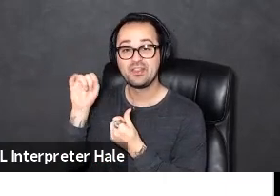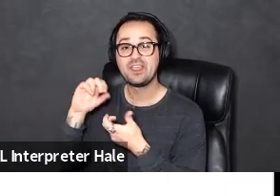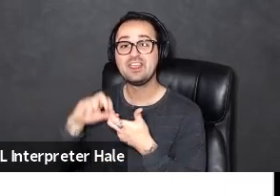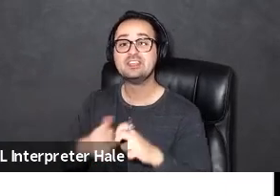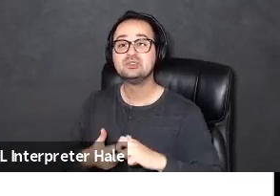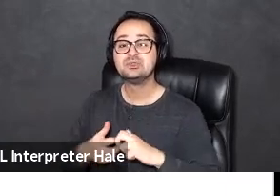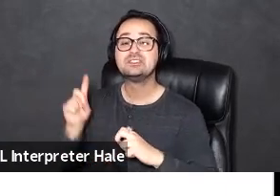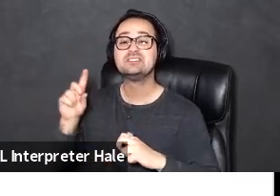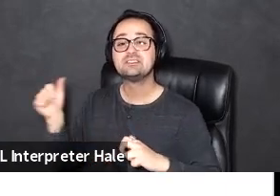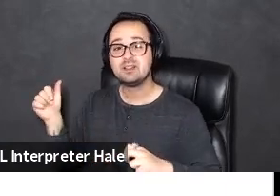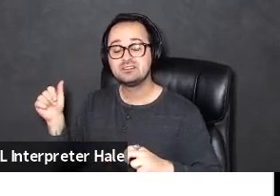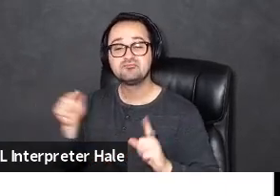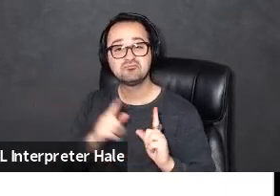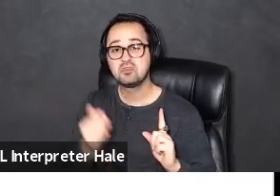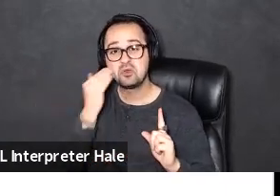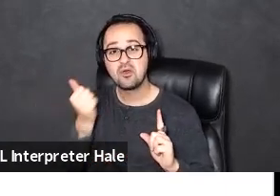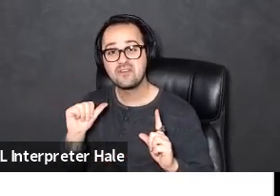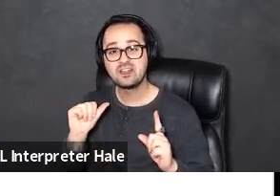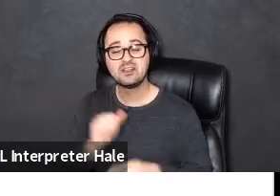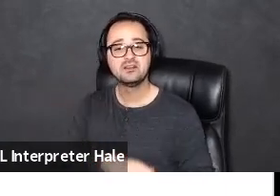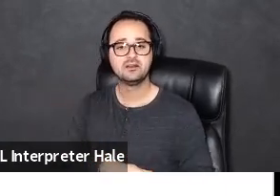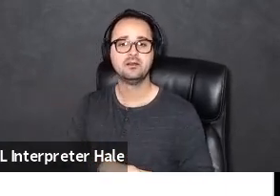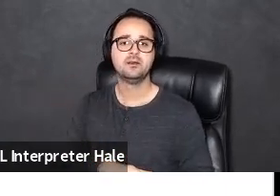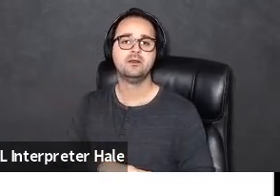any off the top of your head?